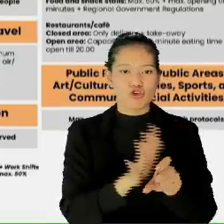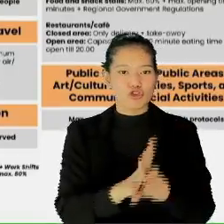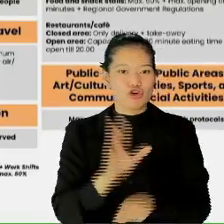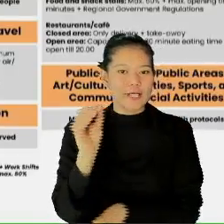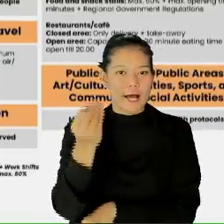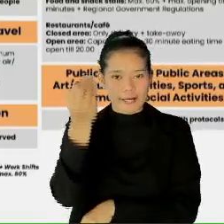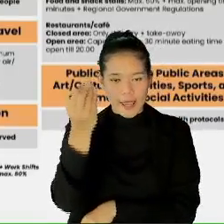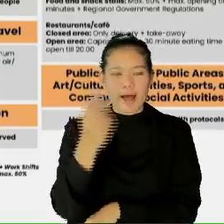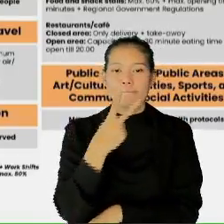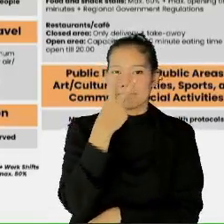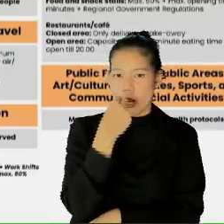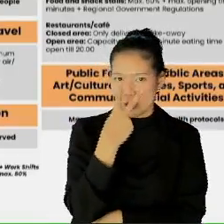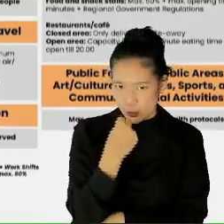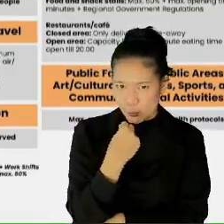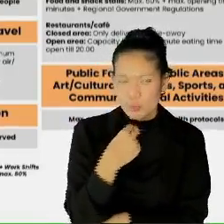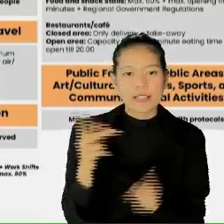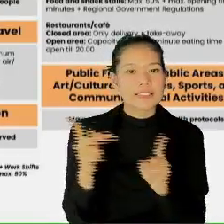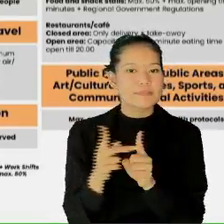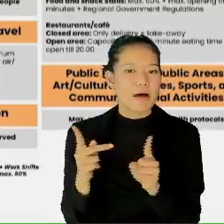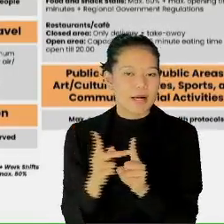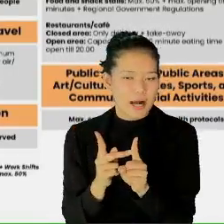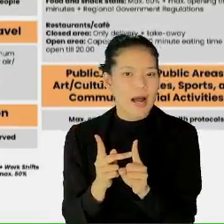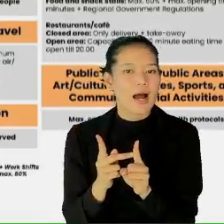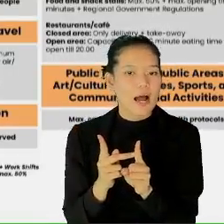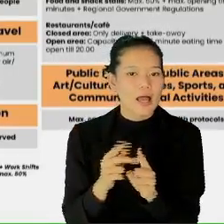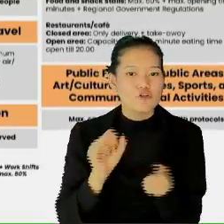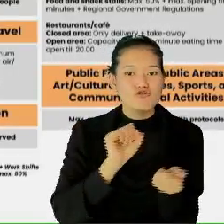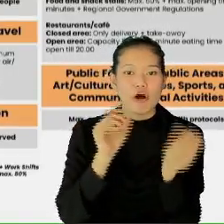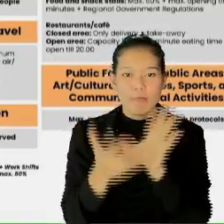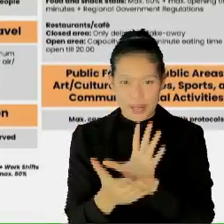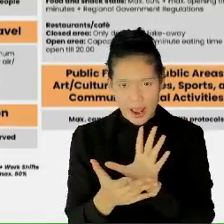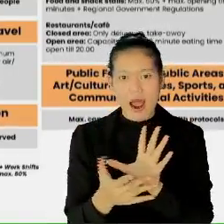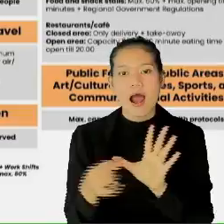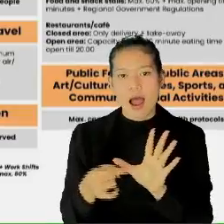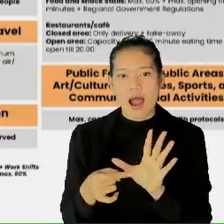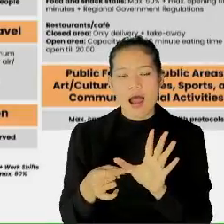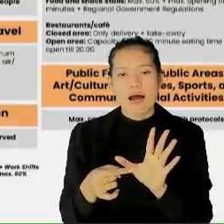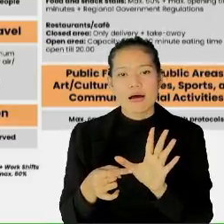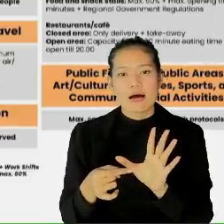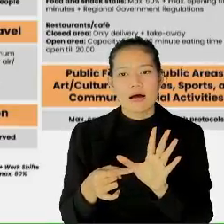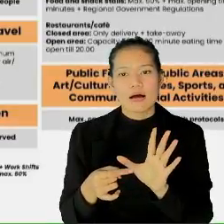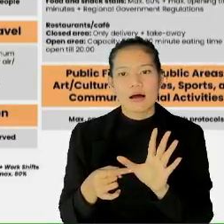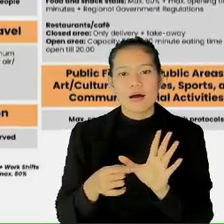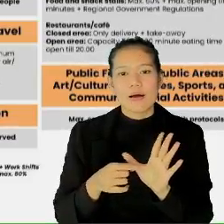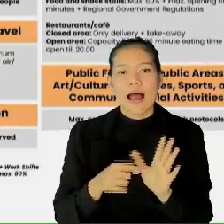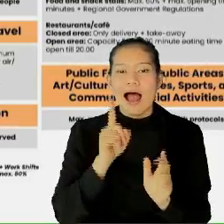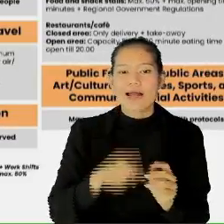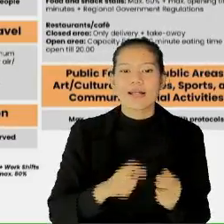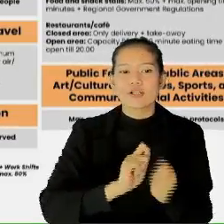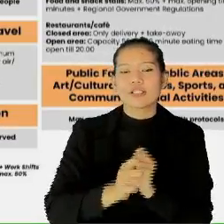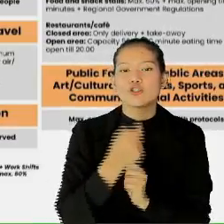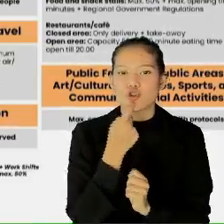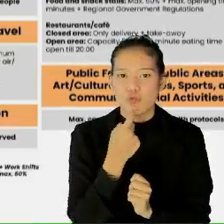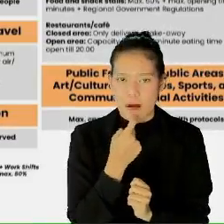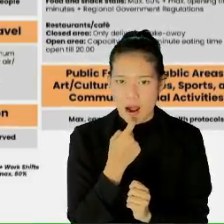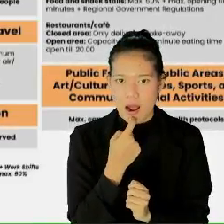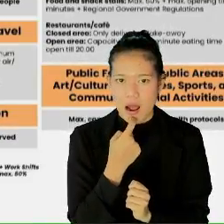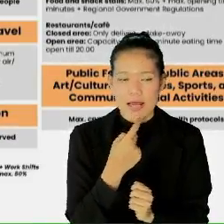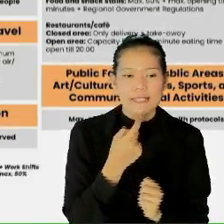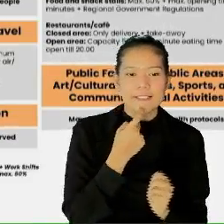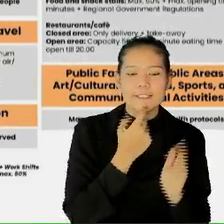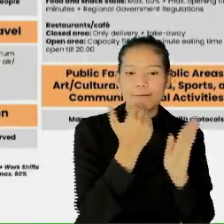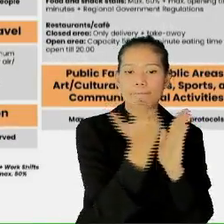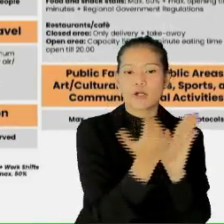Jakarta, Bandung, Semarang, and Surabaya, will hold a trial for implementing strict